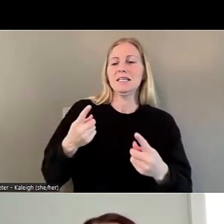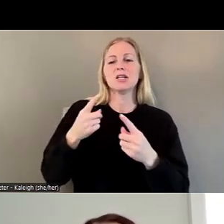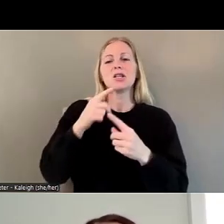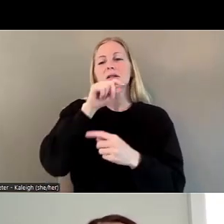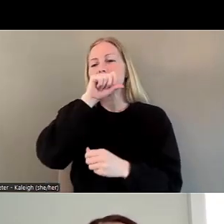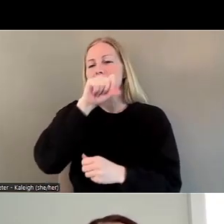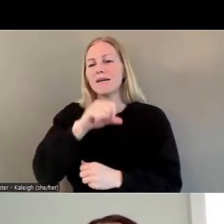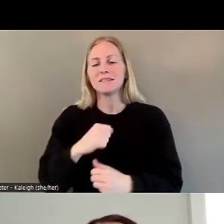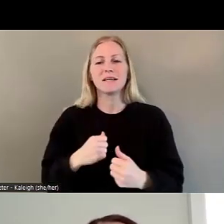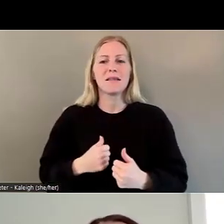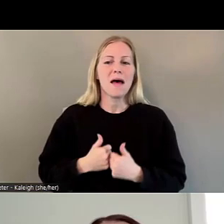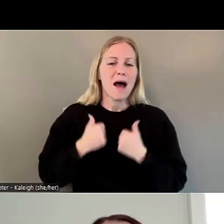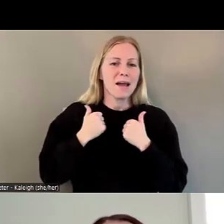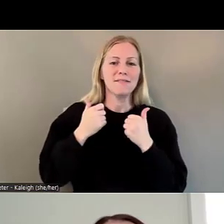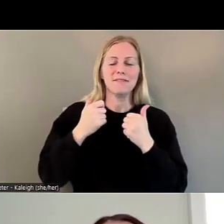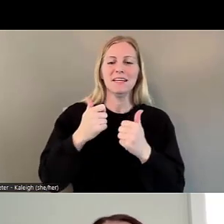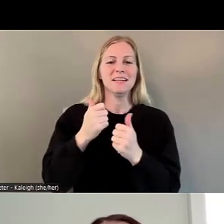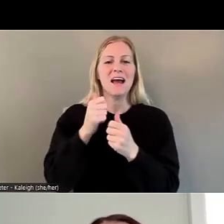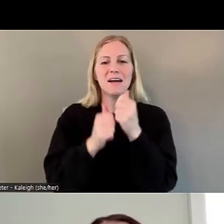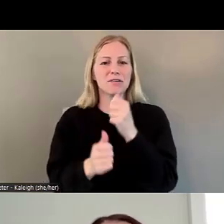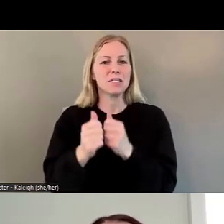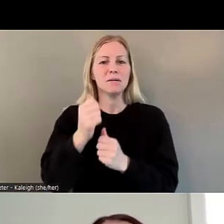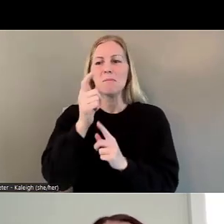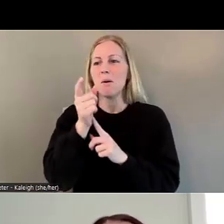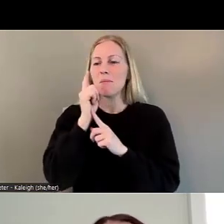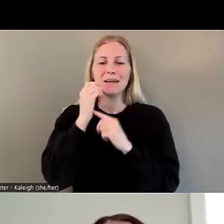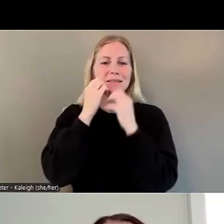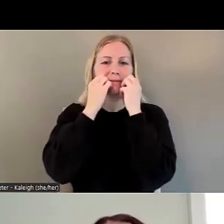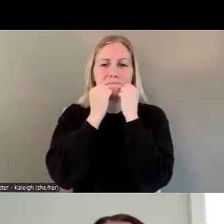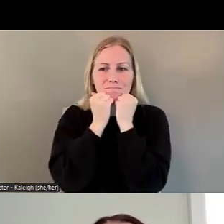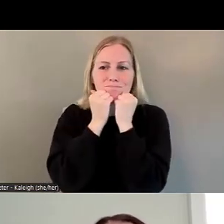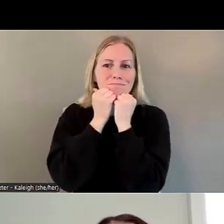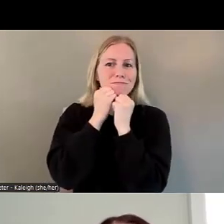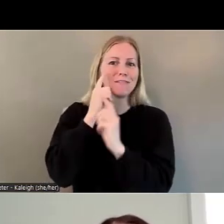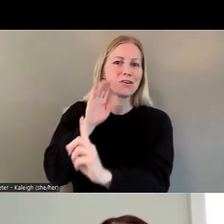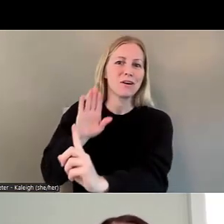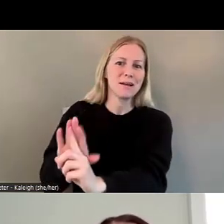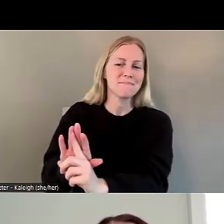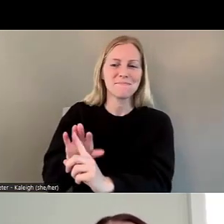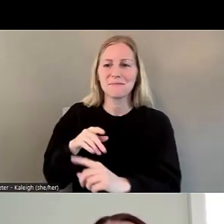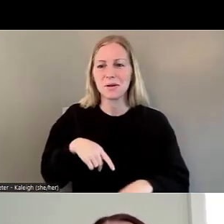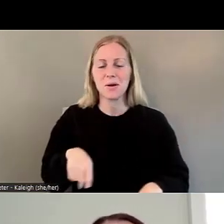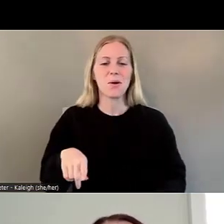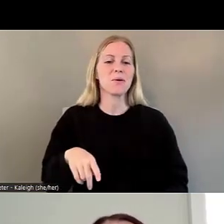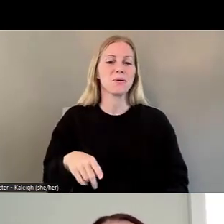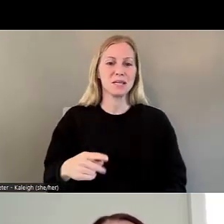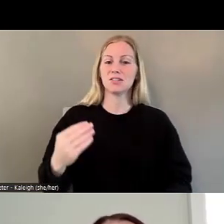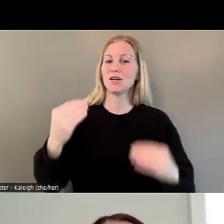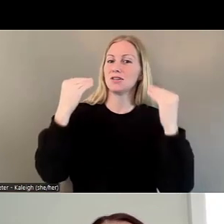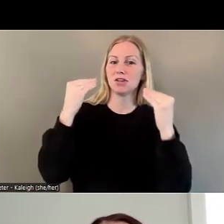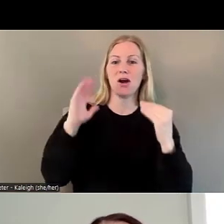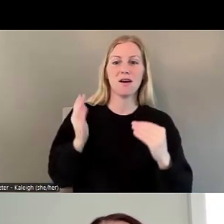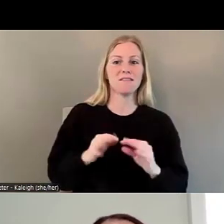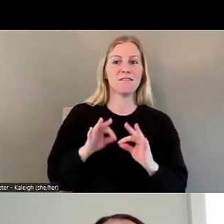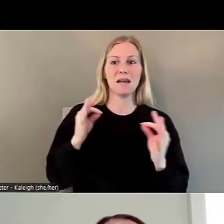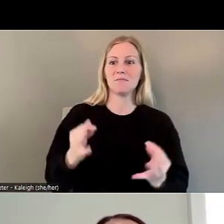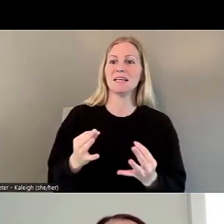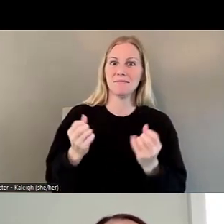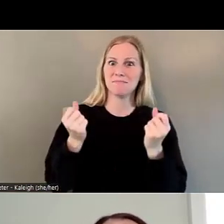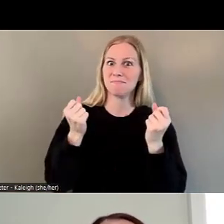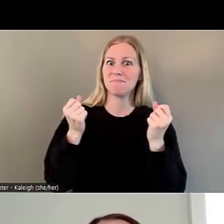as special. And he has taught our family so many lessons in such a short time. Cole is known in our house for giving great